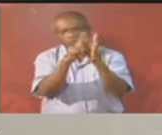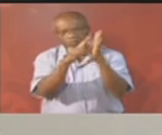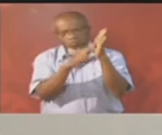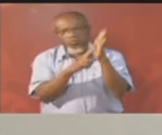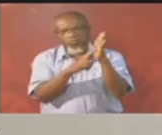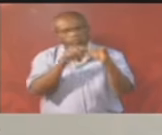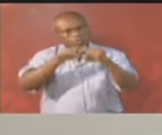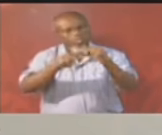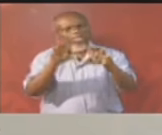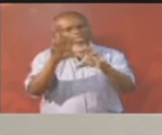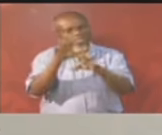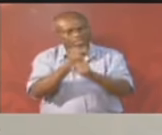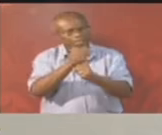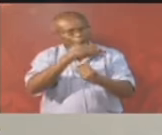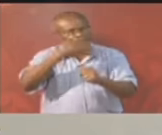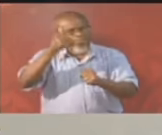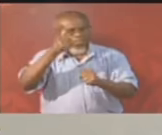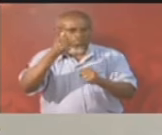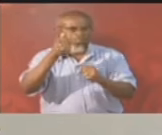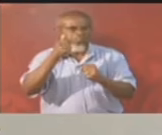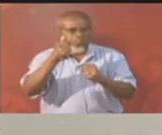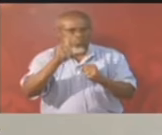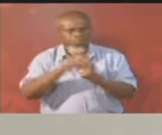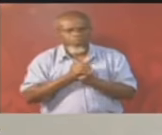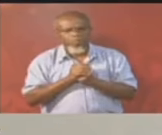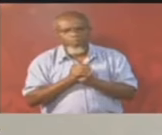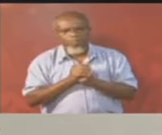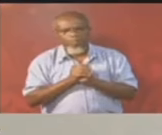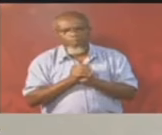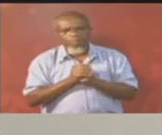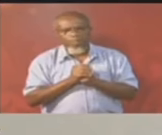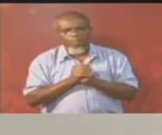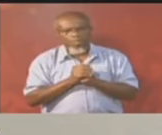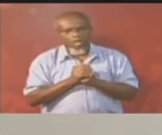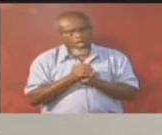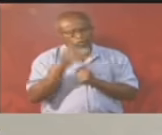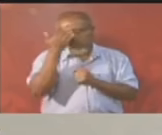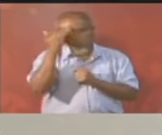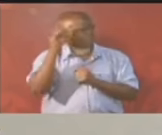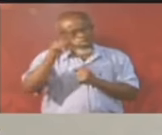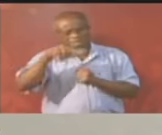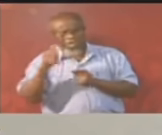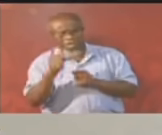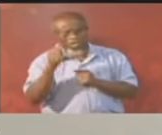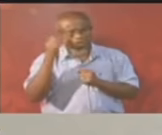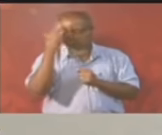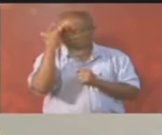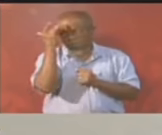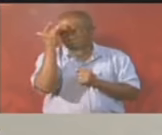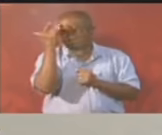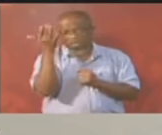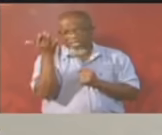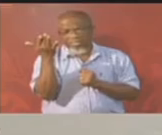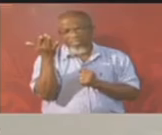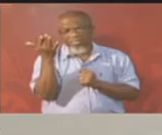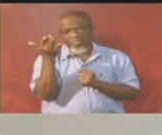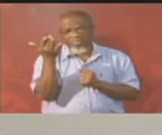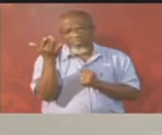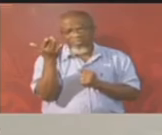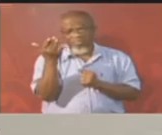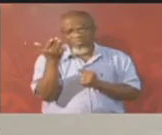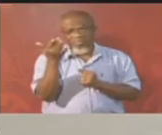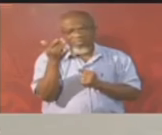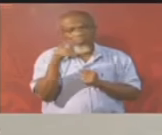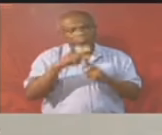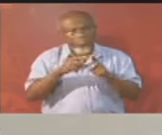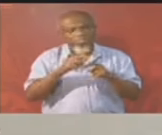effect. So I'm not sure that there is another reason or another explanation beyond this is the way communicable disease